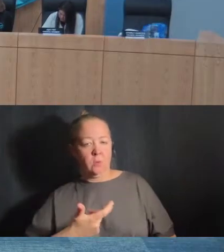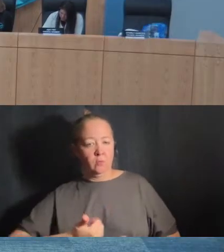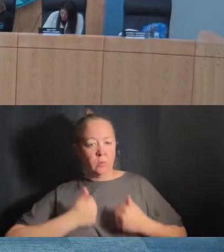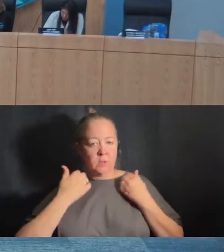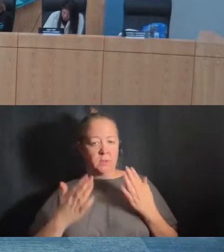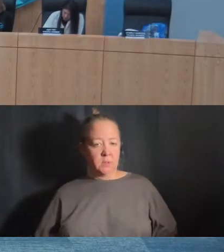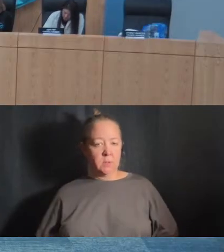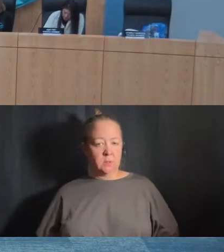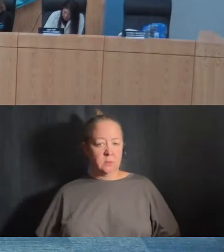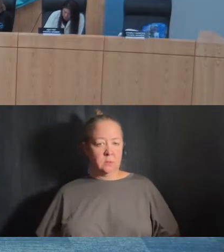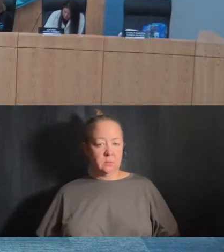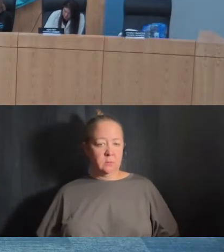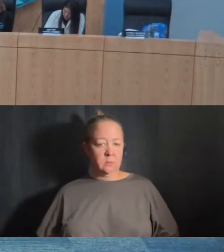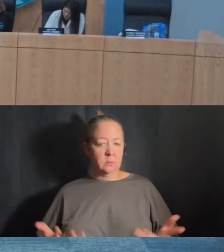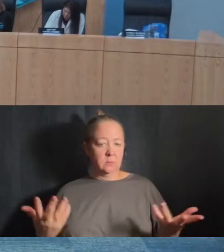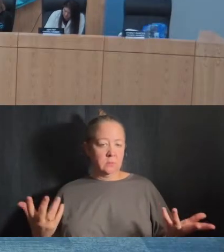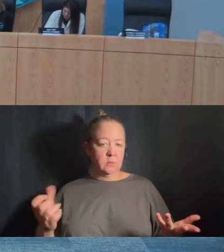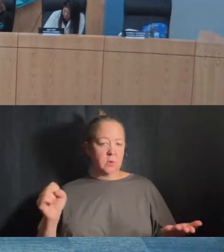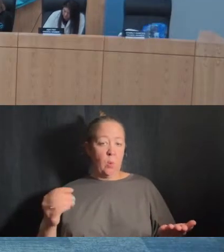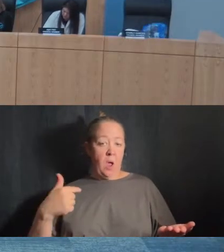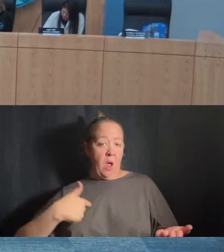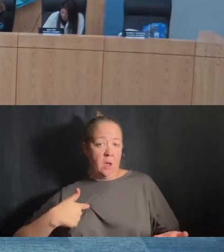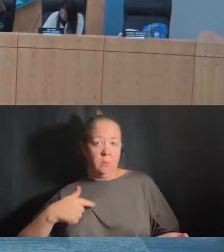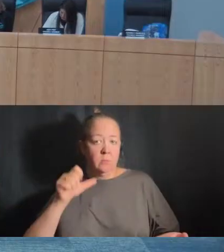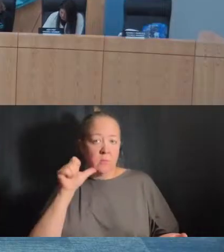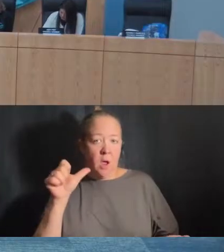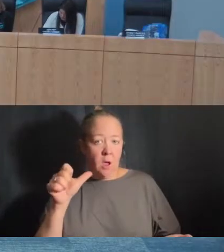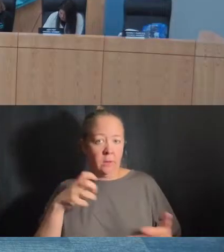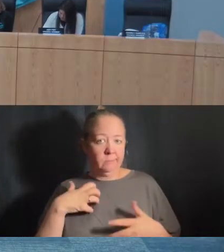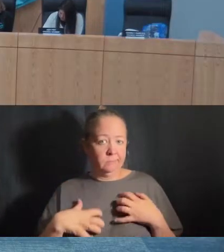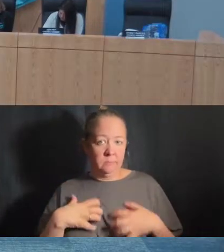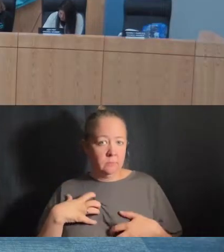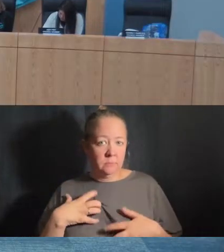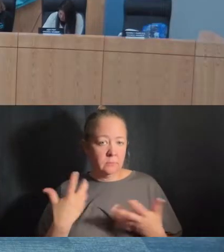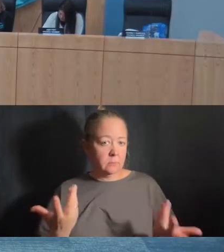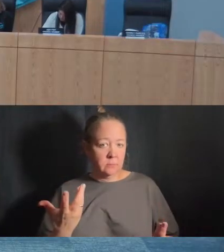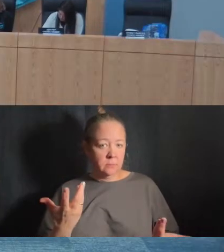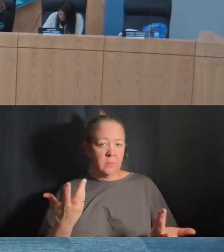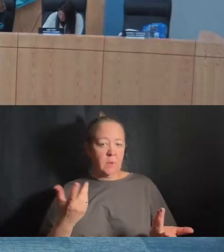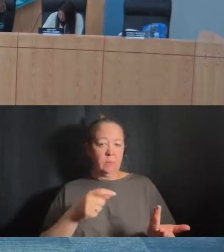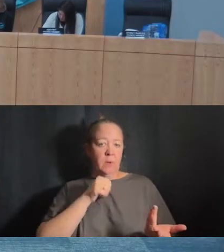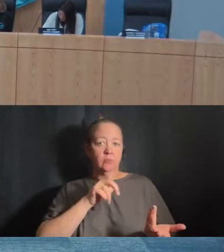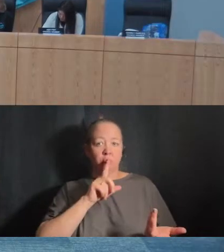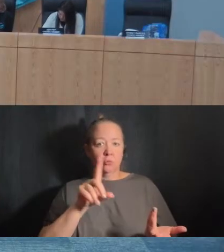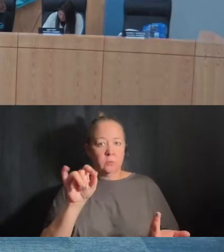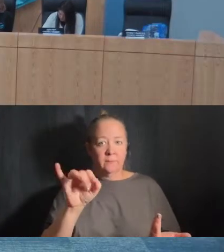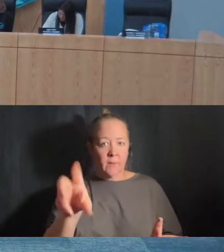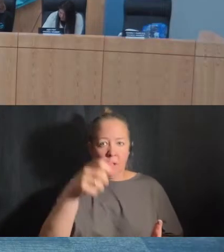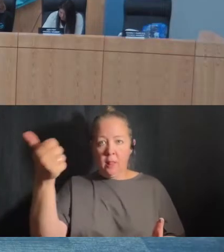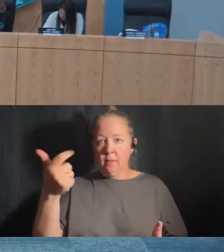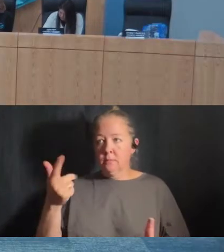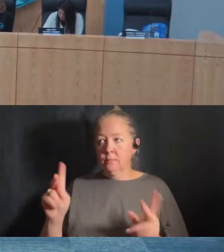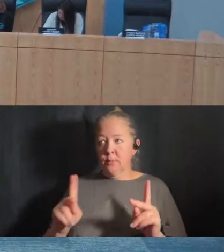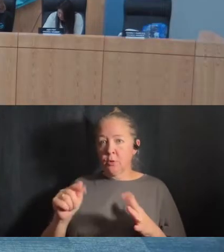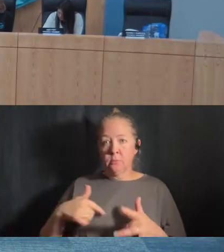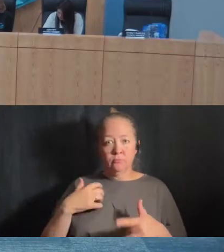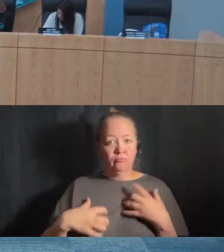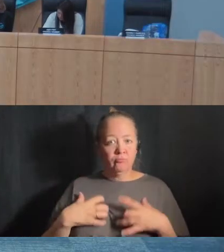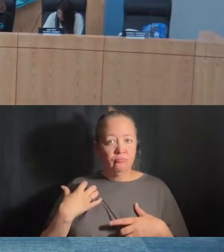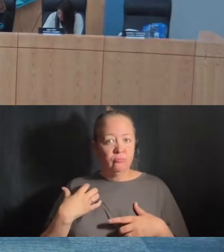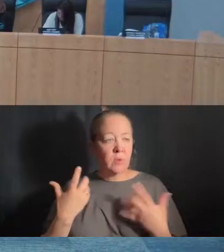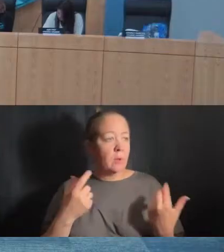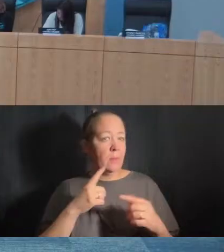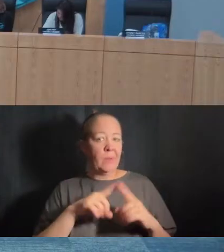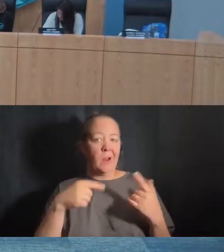regards. So I'm not hesitant. I'm not sure who else is hesitant here, but I'm listening to my residents